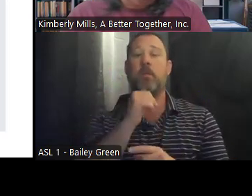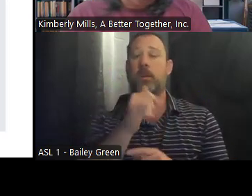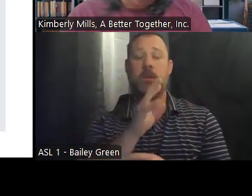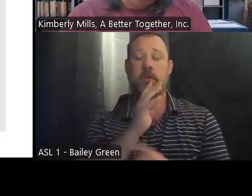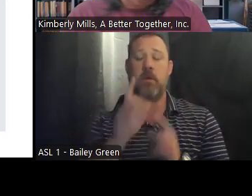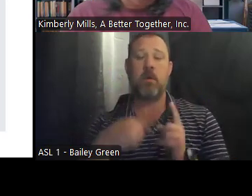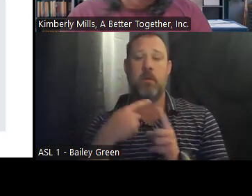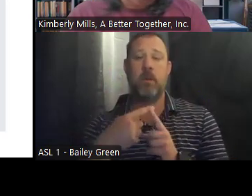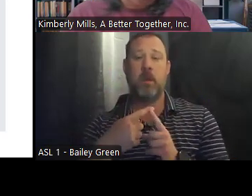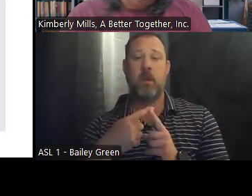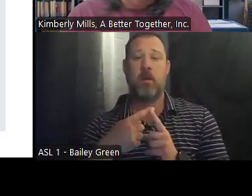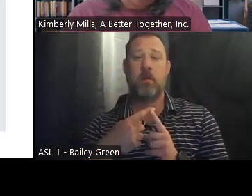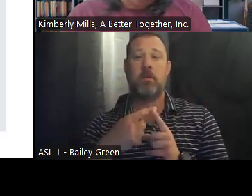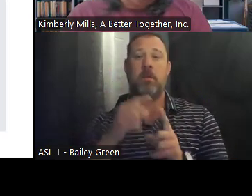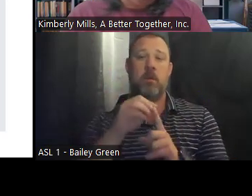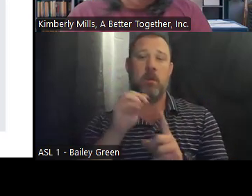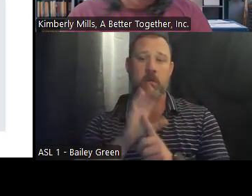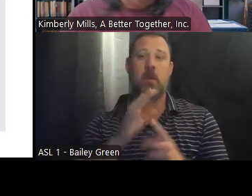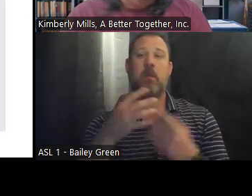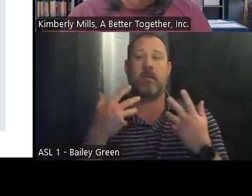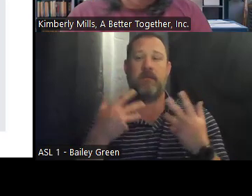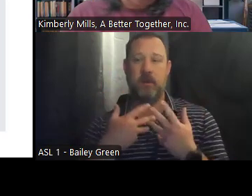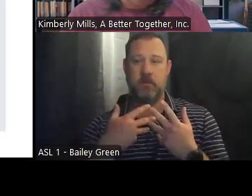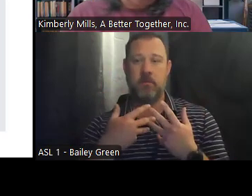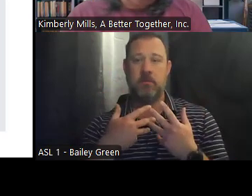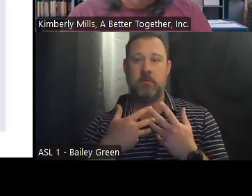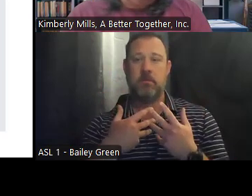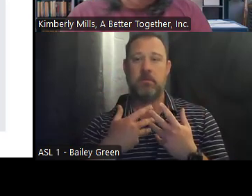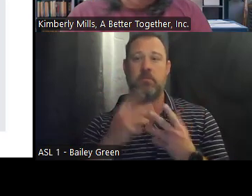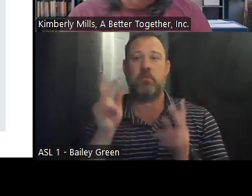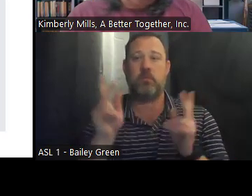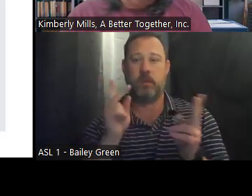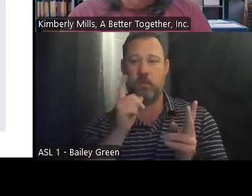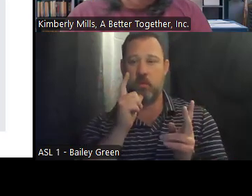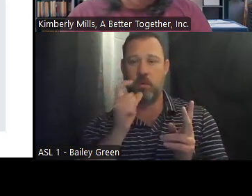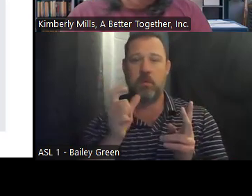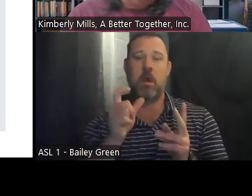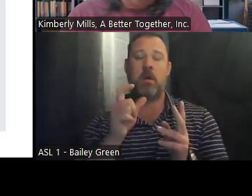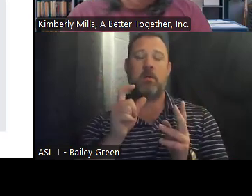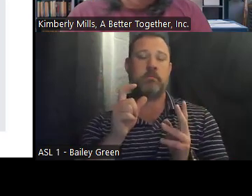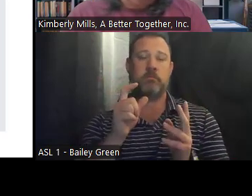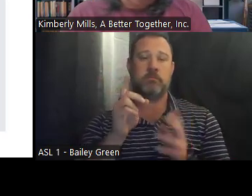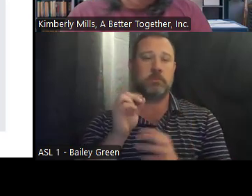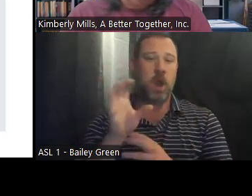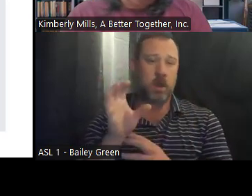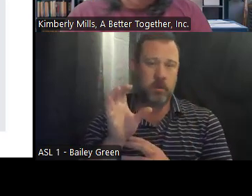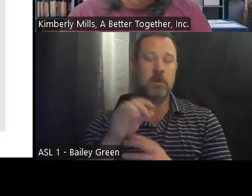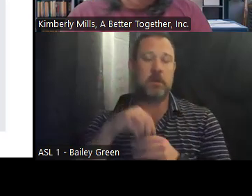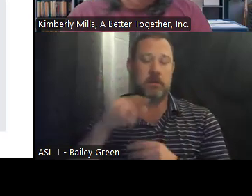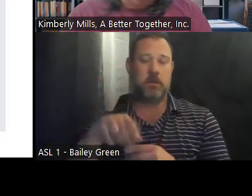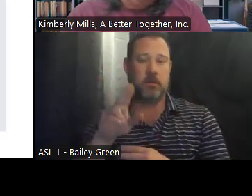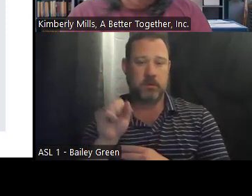talk about is the impact and the fear to people who are not documented in the country,